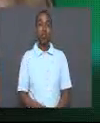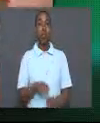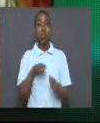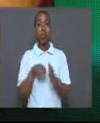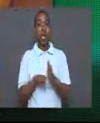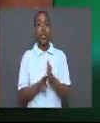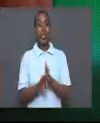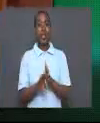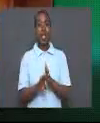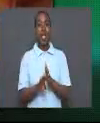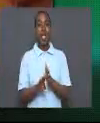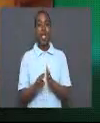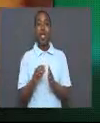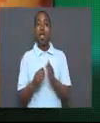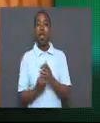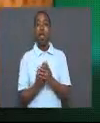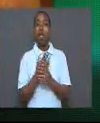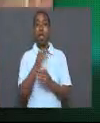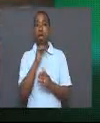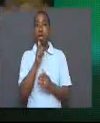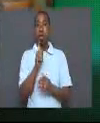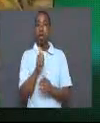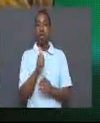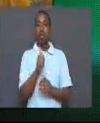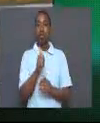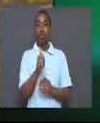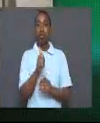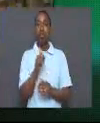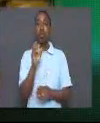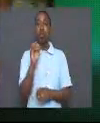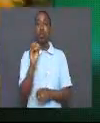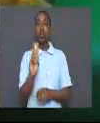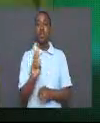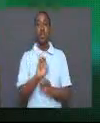Bacteria cannot grow if they are deprived of oxygen.